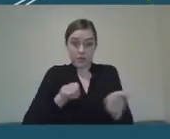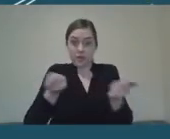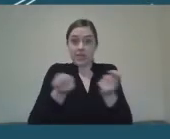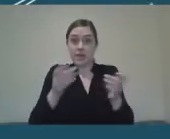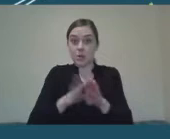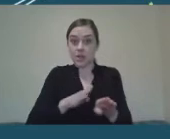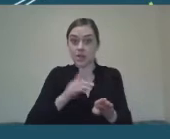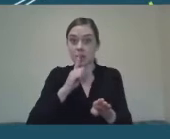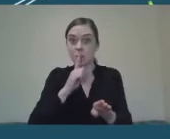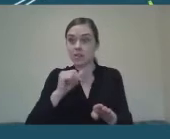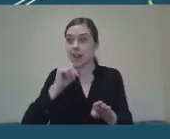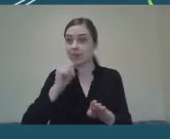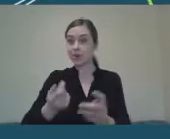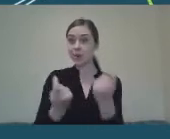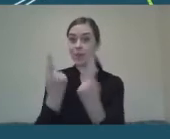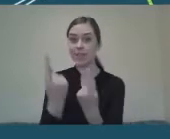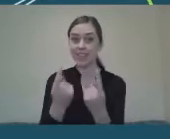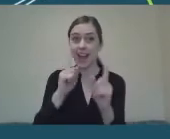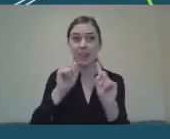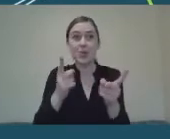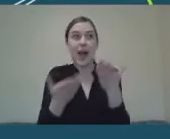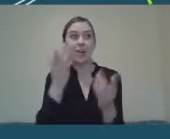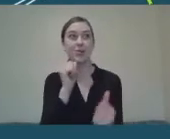no competition, so I don't know how to answer that question.